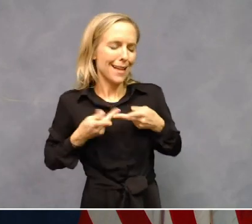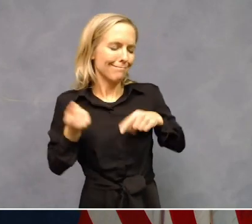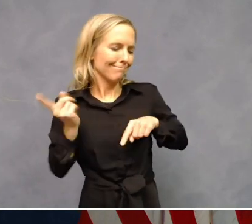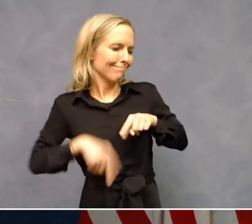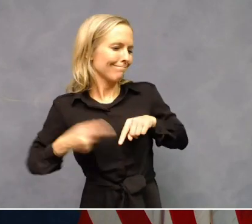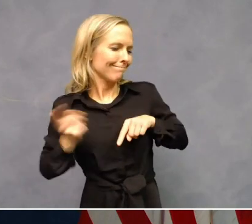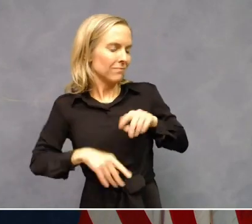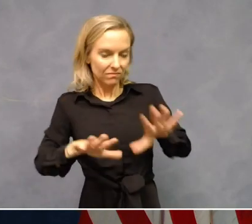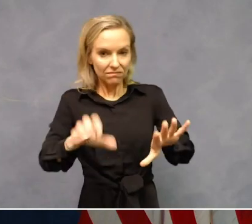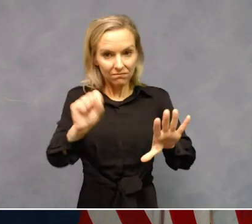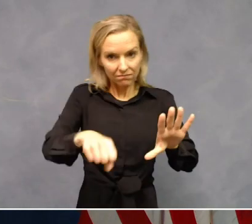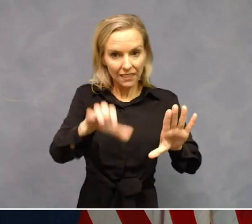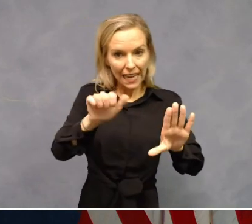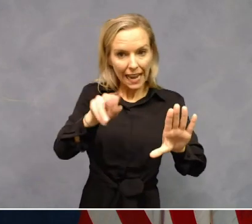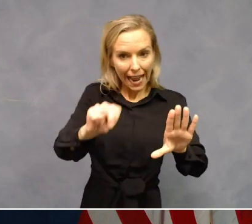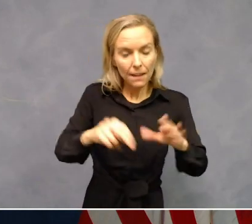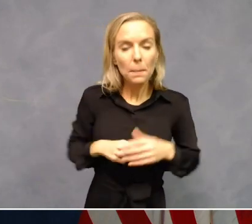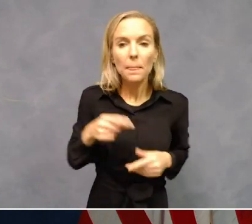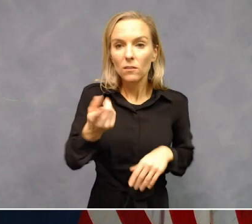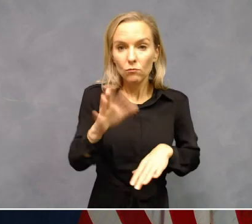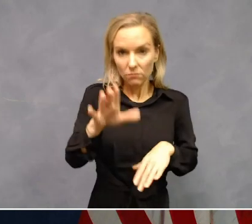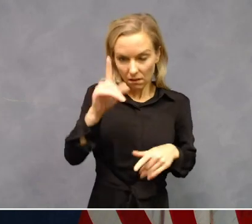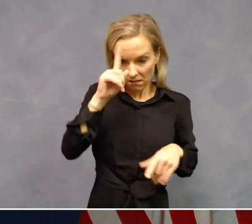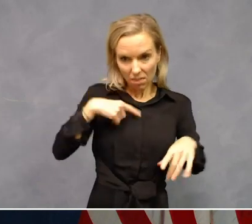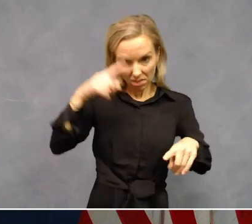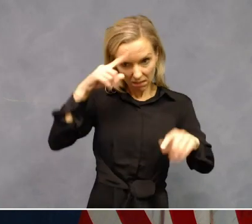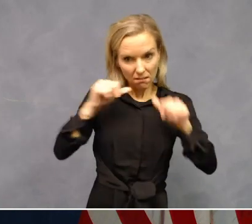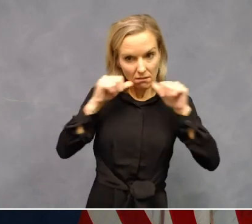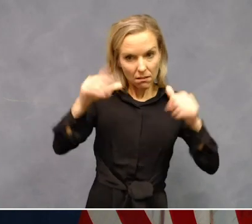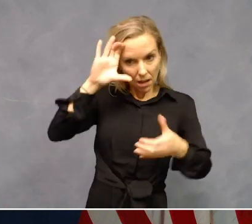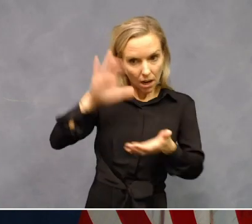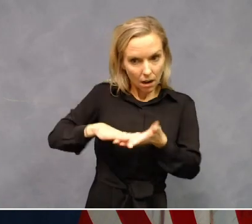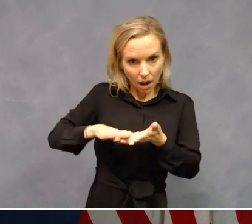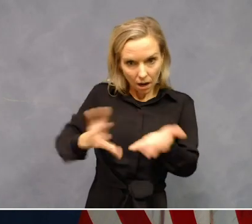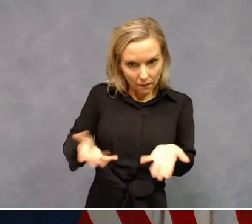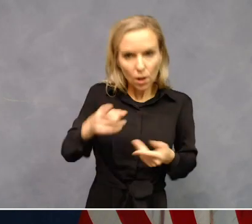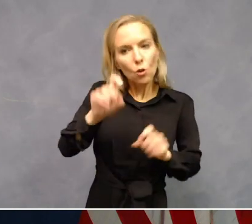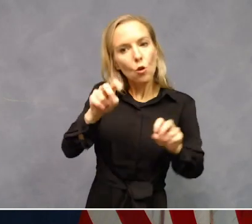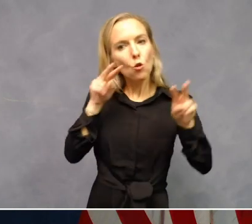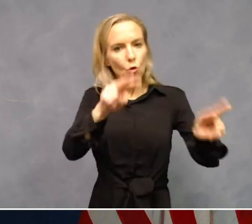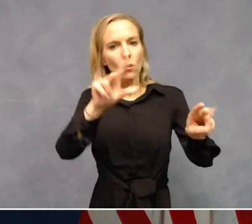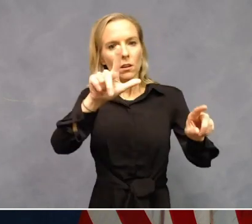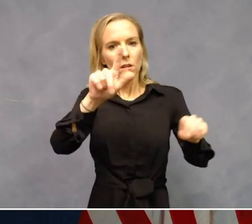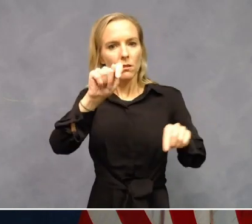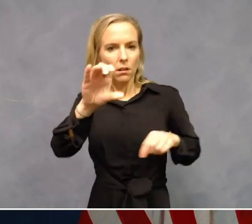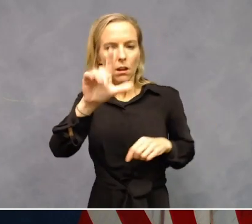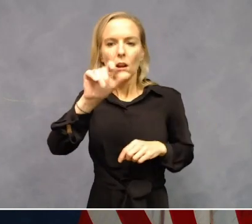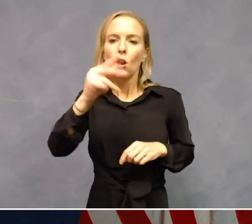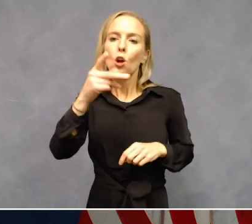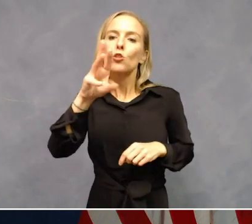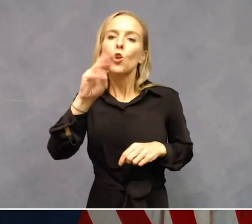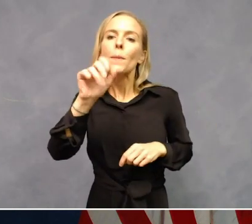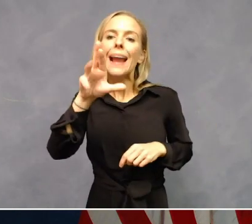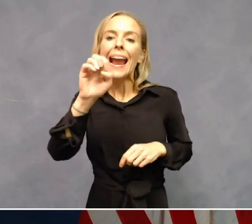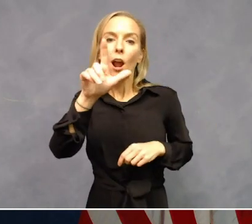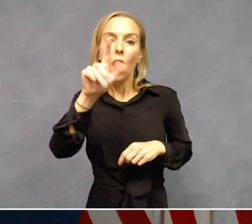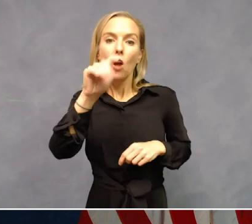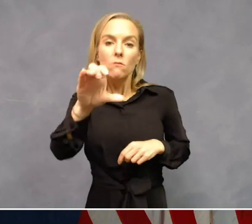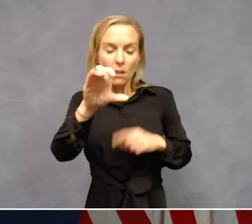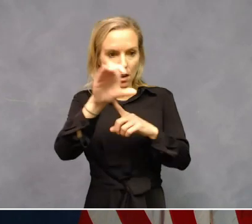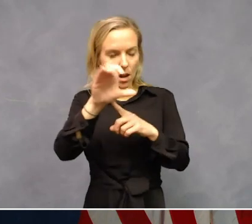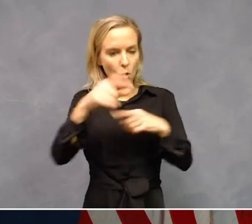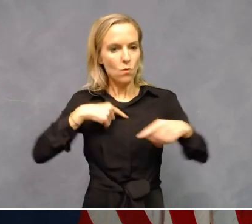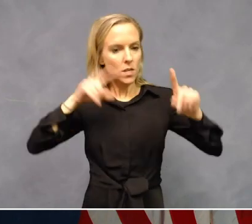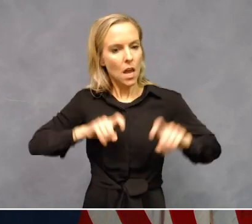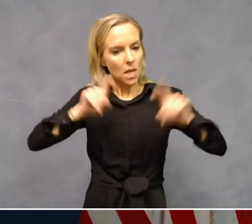can. If you don't believe that, look at long-term care. We test people coming into long-term care more than anywhere else in